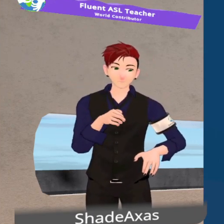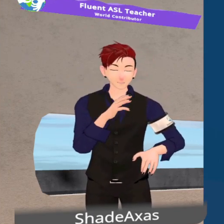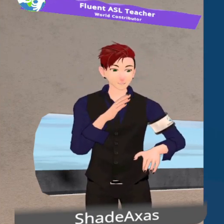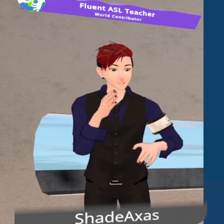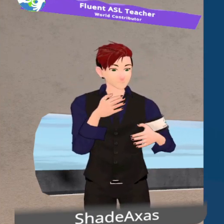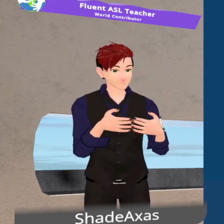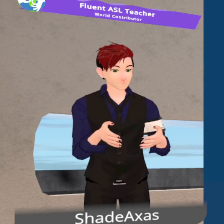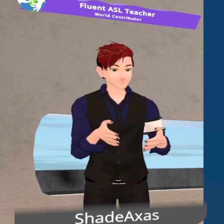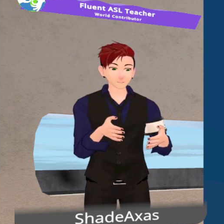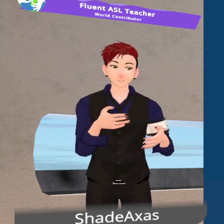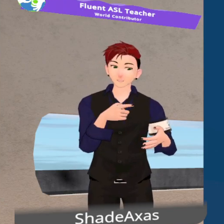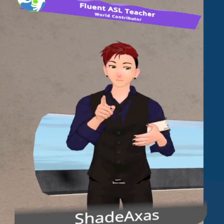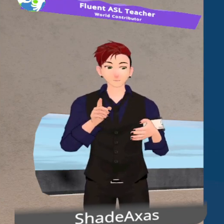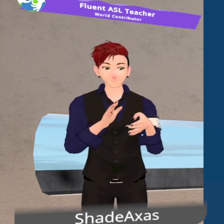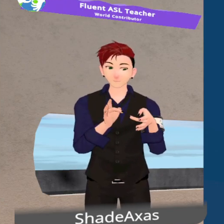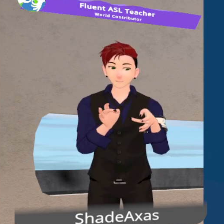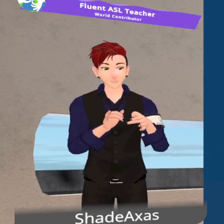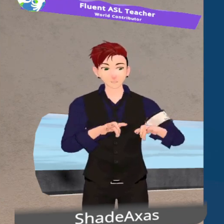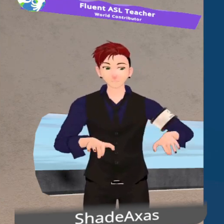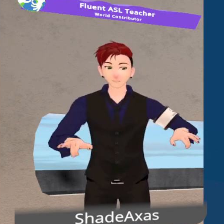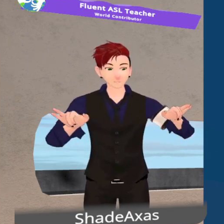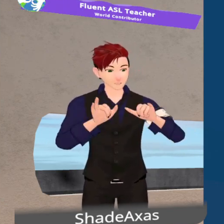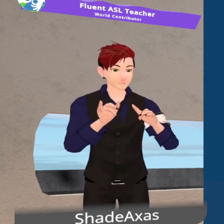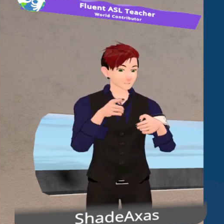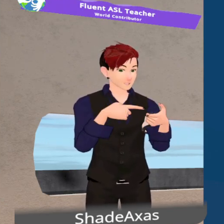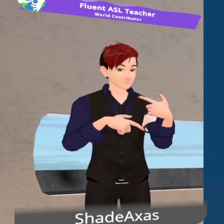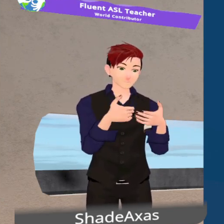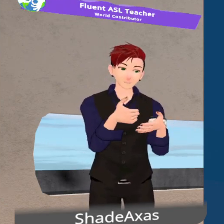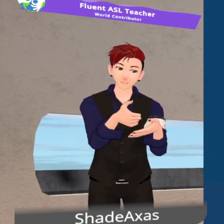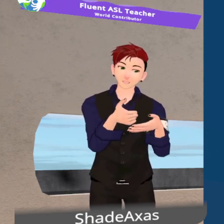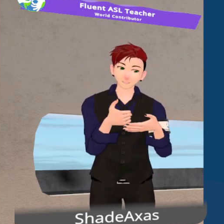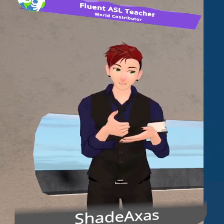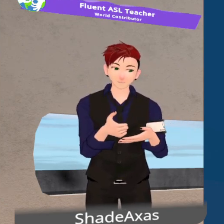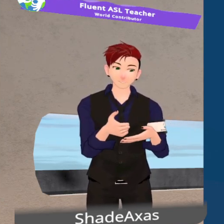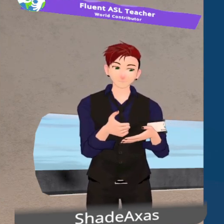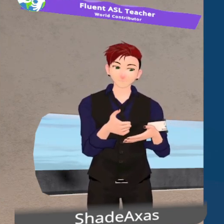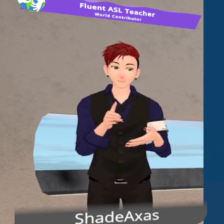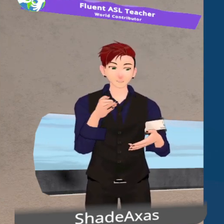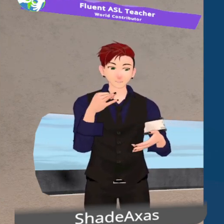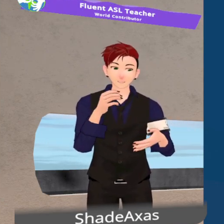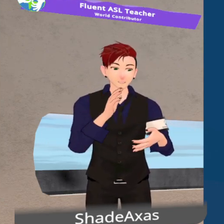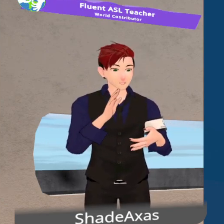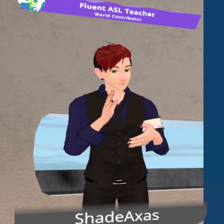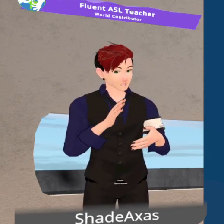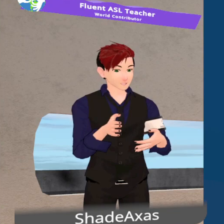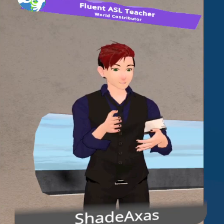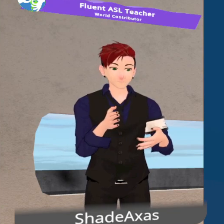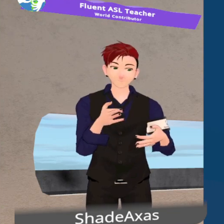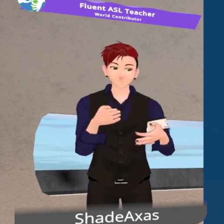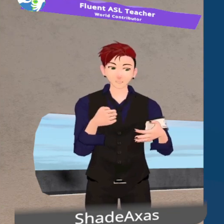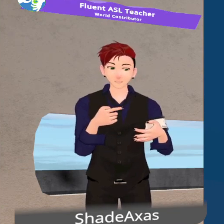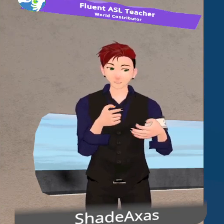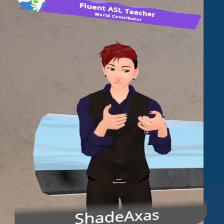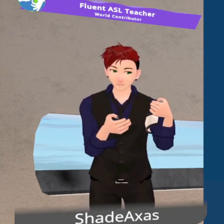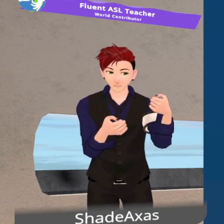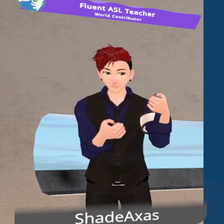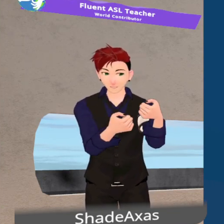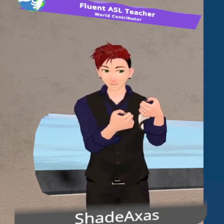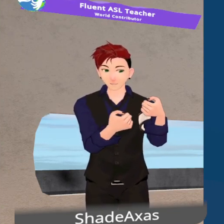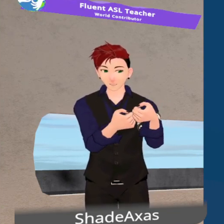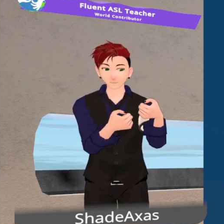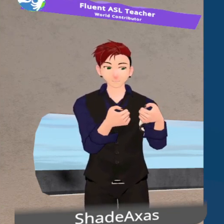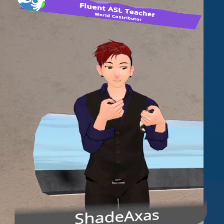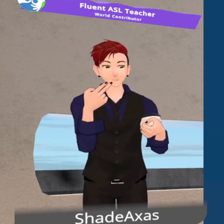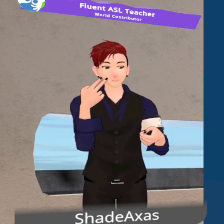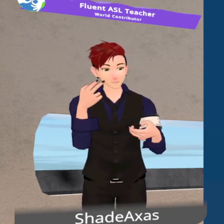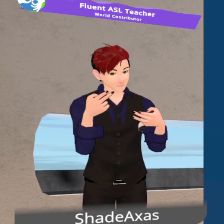well, can talk very well, they've all said the same thing. Sign language helps. Even if they can talk fine, having somebody give that